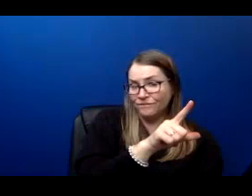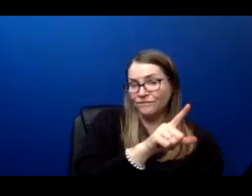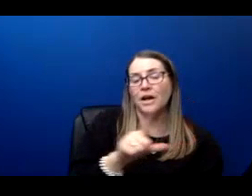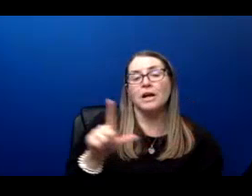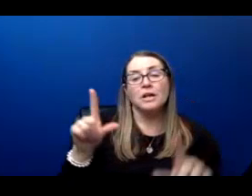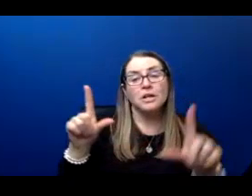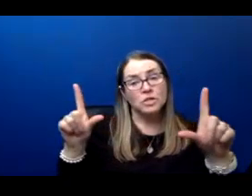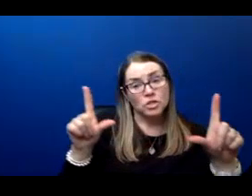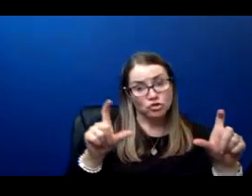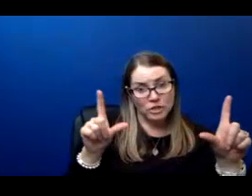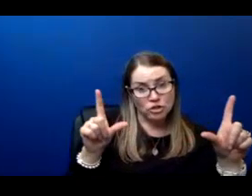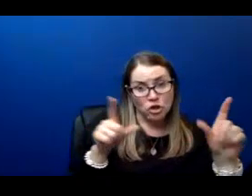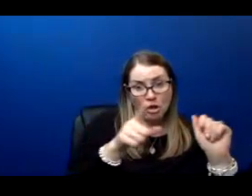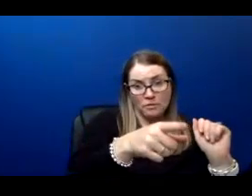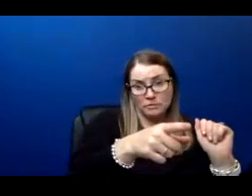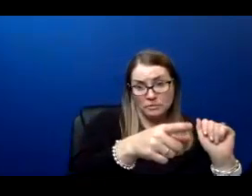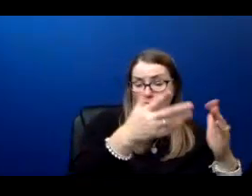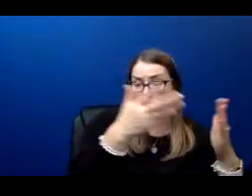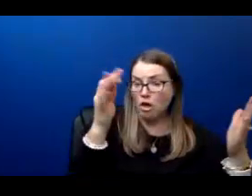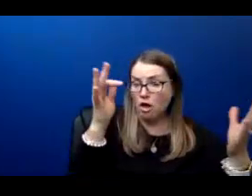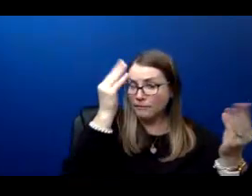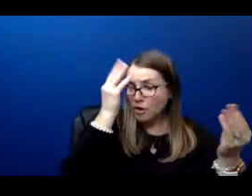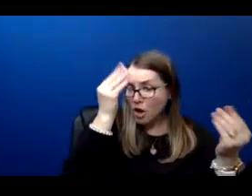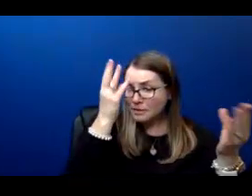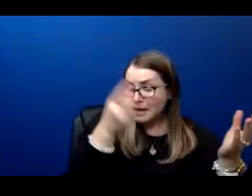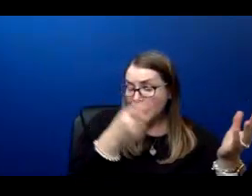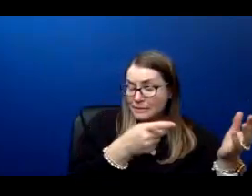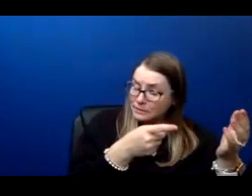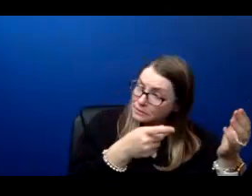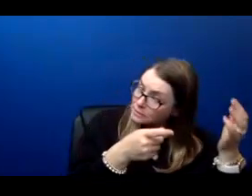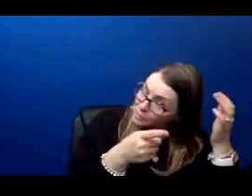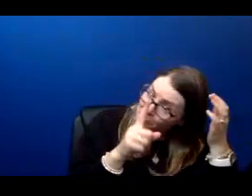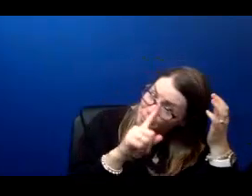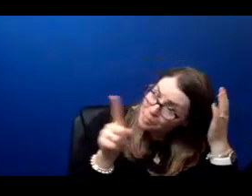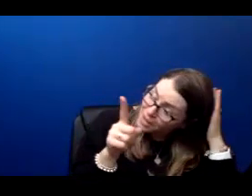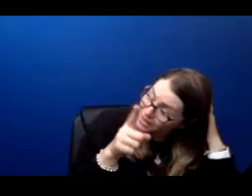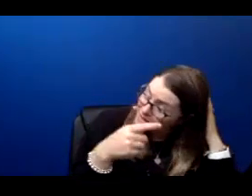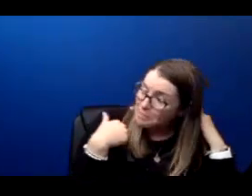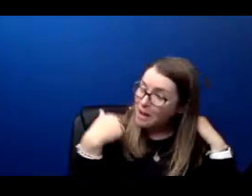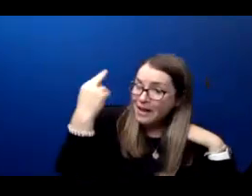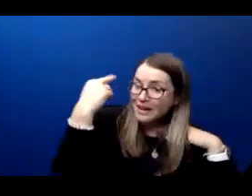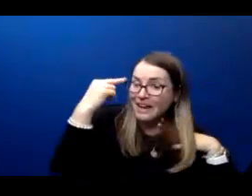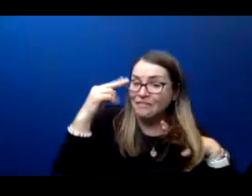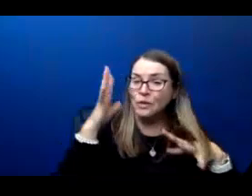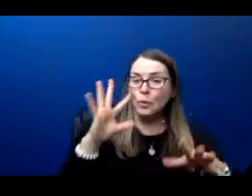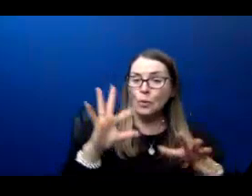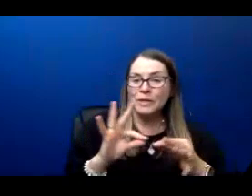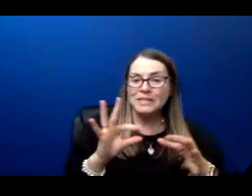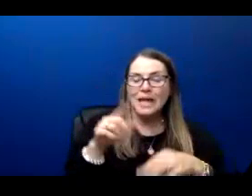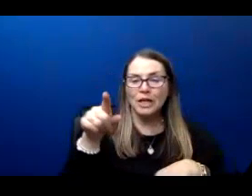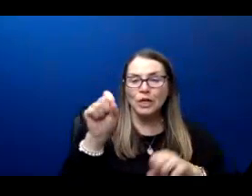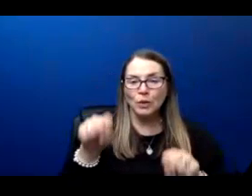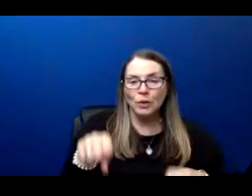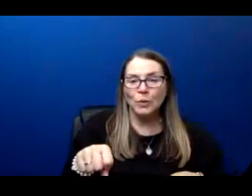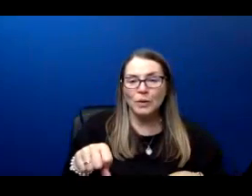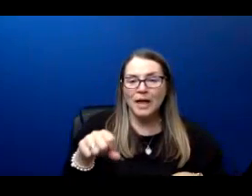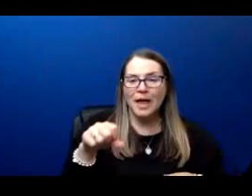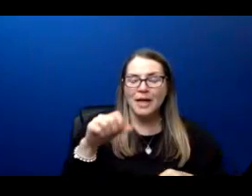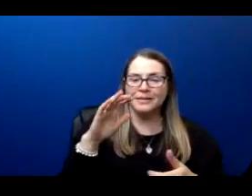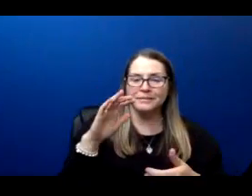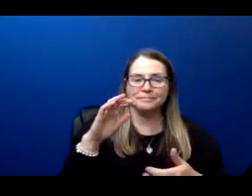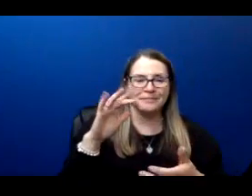there. Much more contents to come, but even right now, you still can, as my nephew would say, smash the like and subscribe